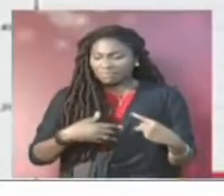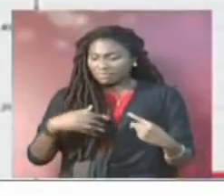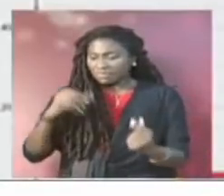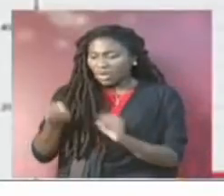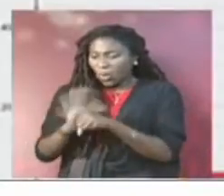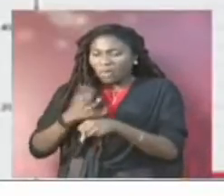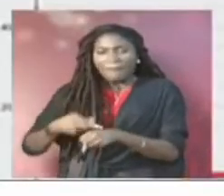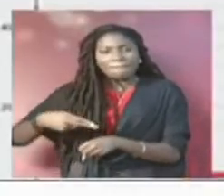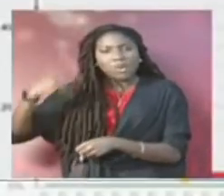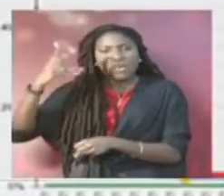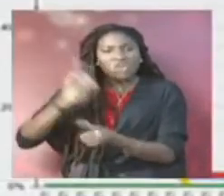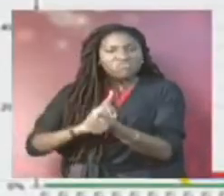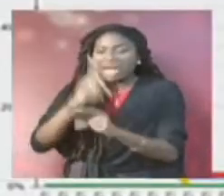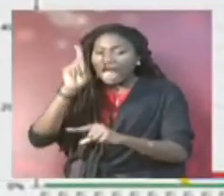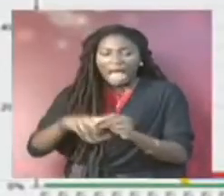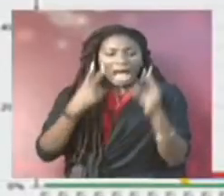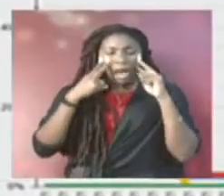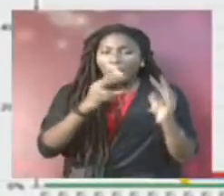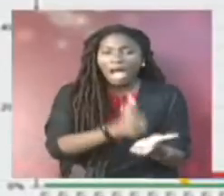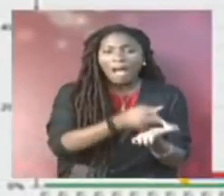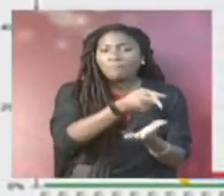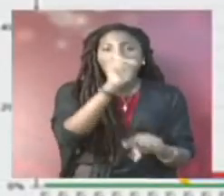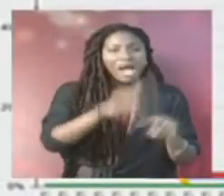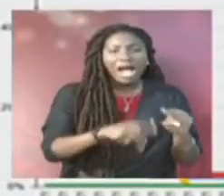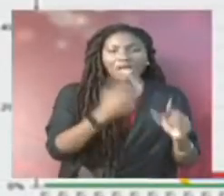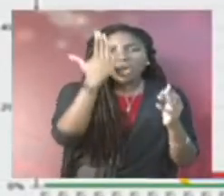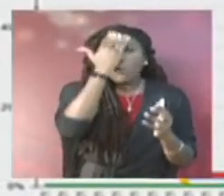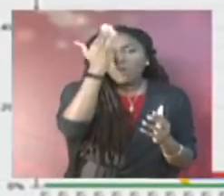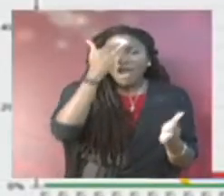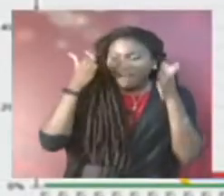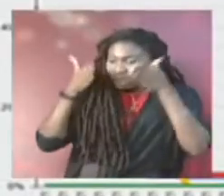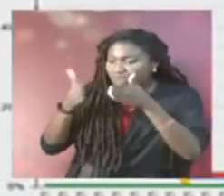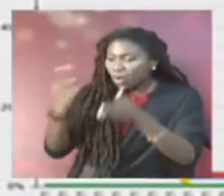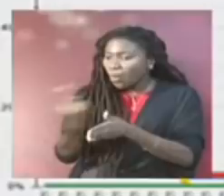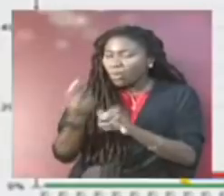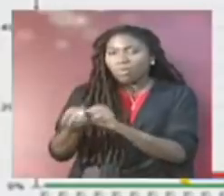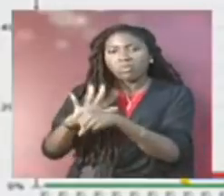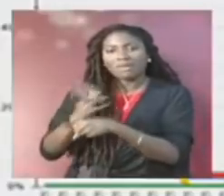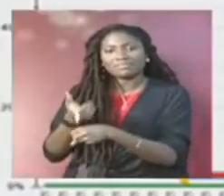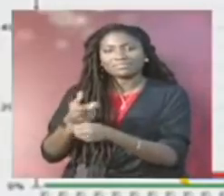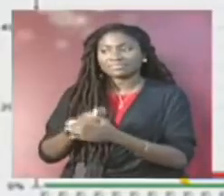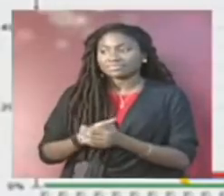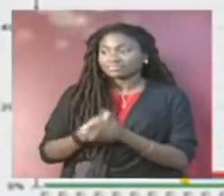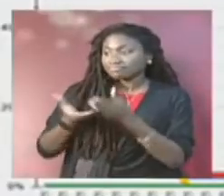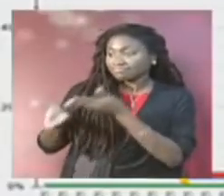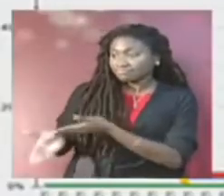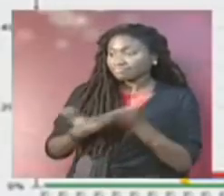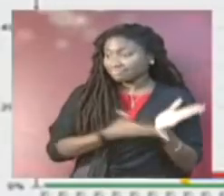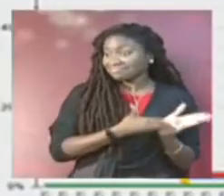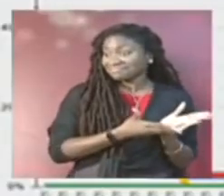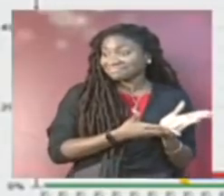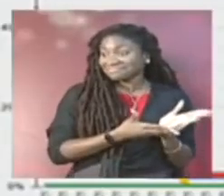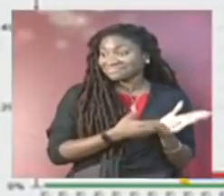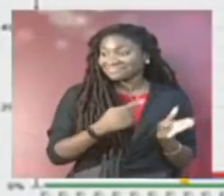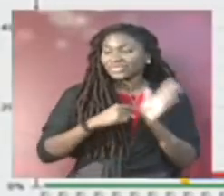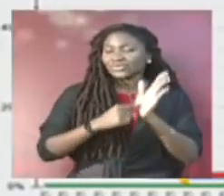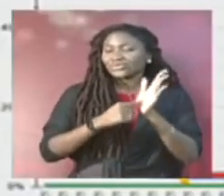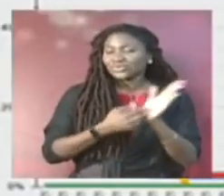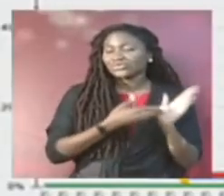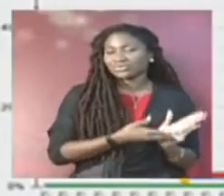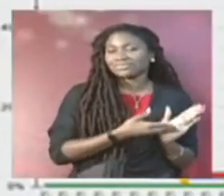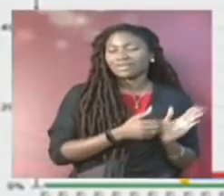This last graph demonstrates the number of patients and the trends in terms of